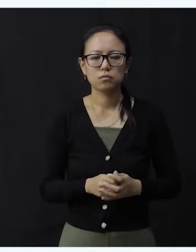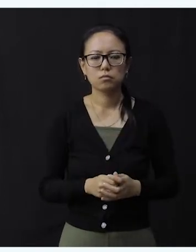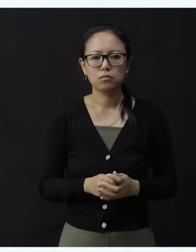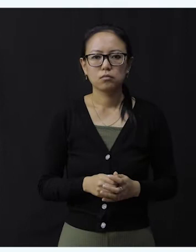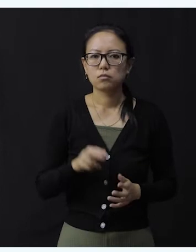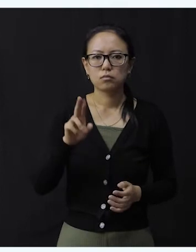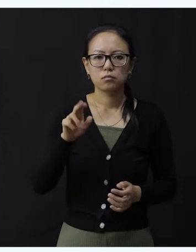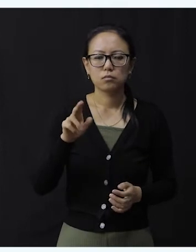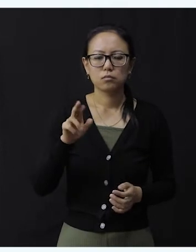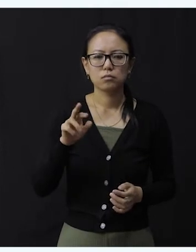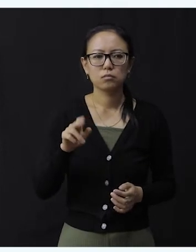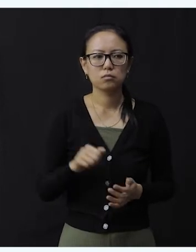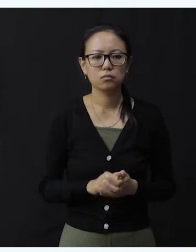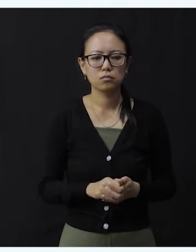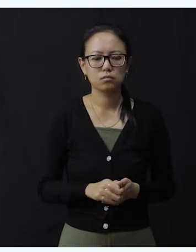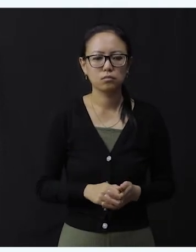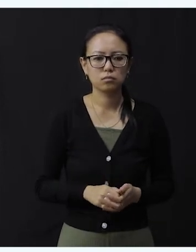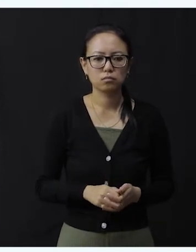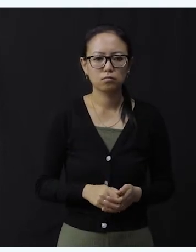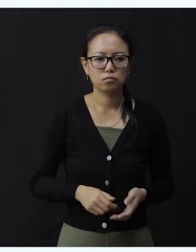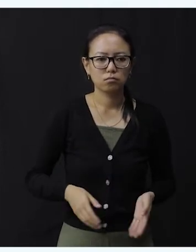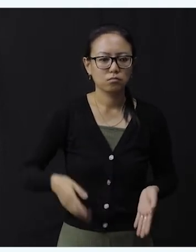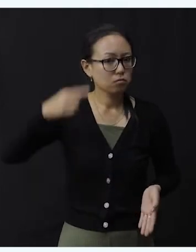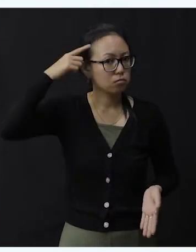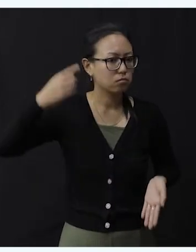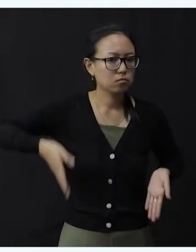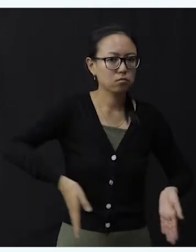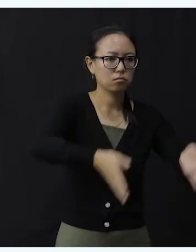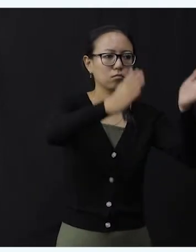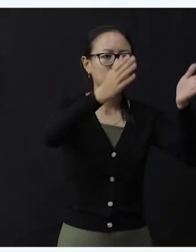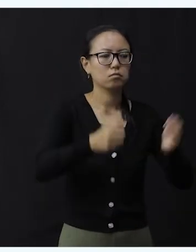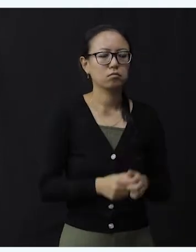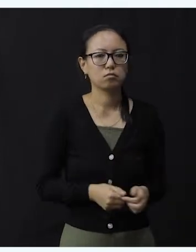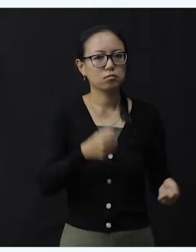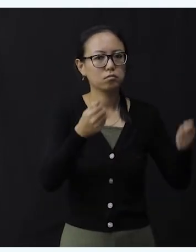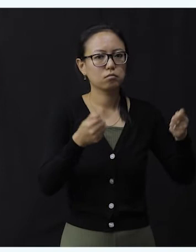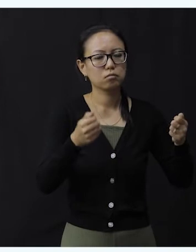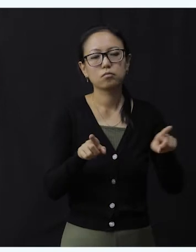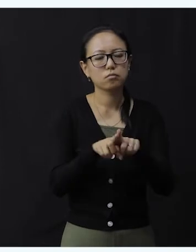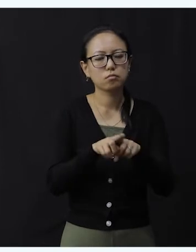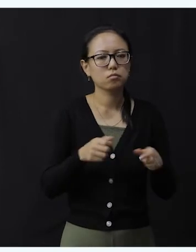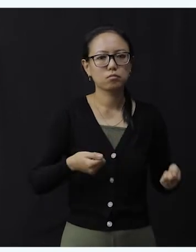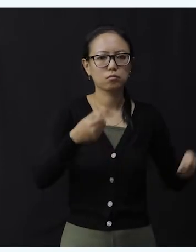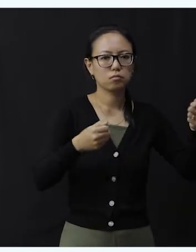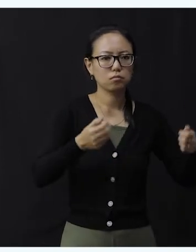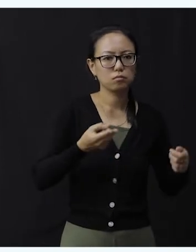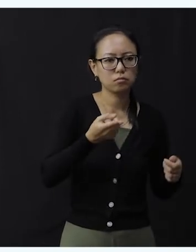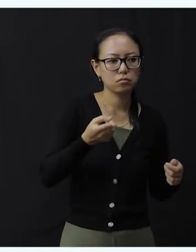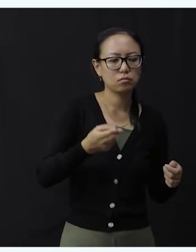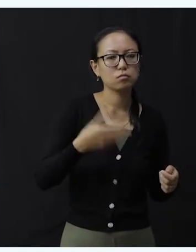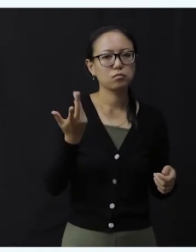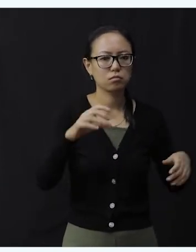van, a scooter, a motorcycle, a taxi, or a truck. That these